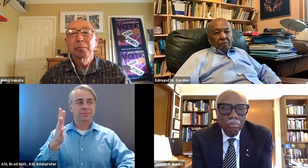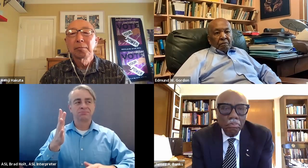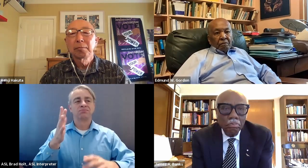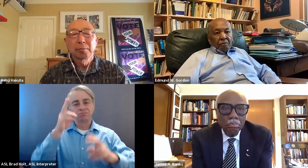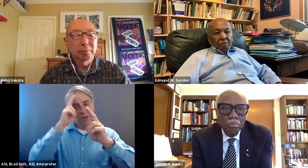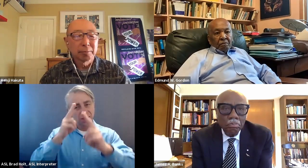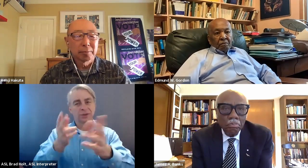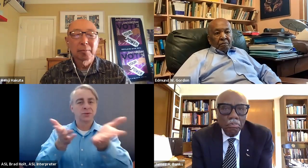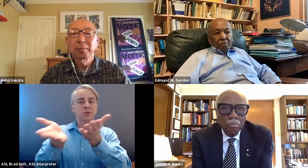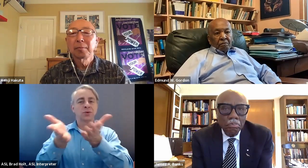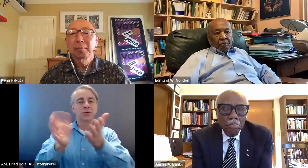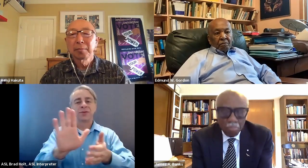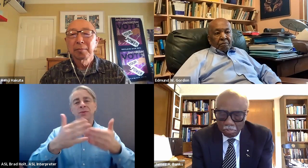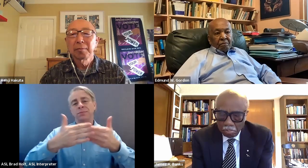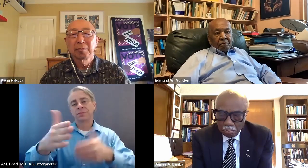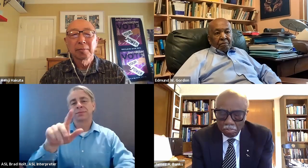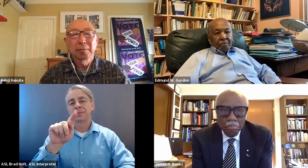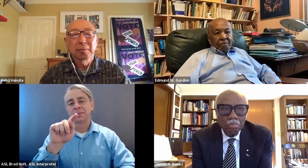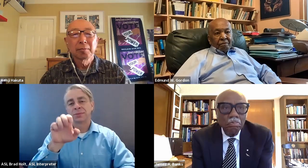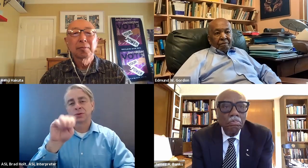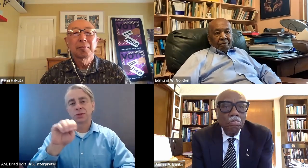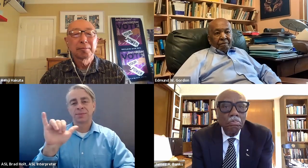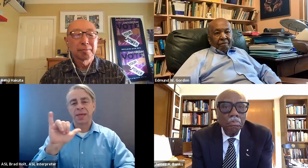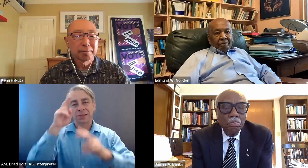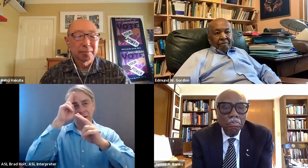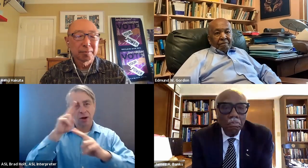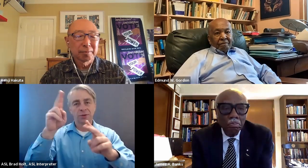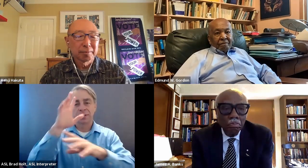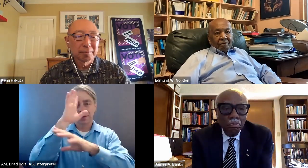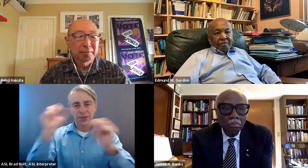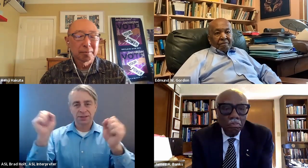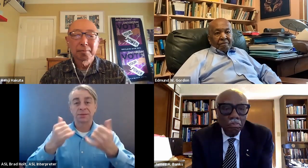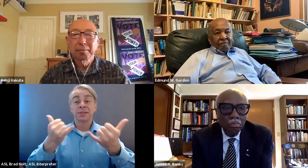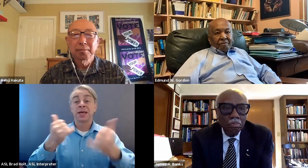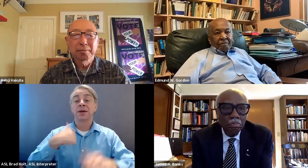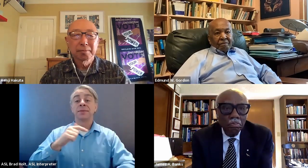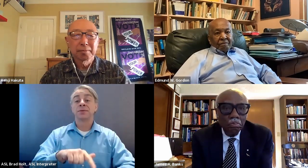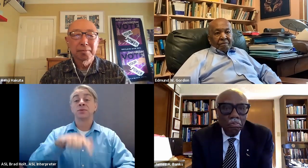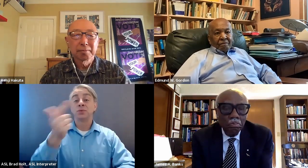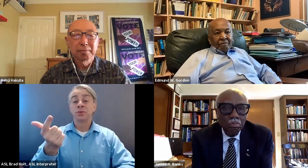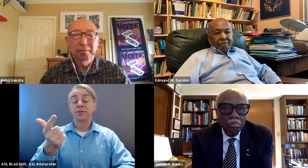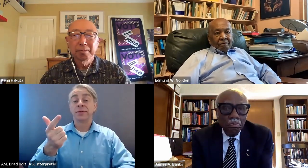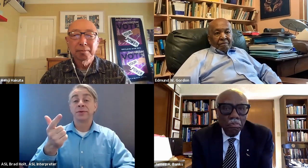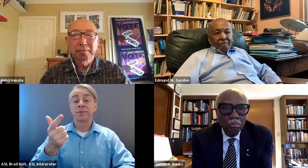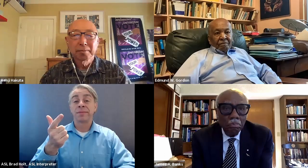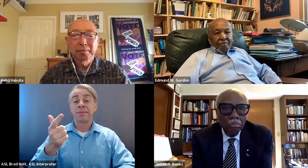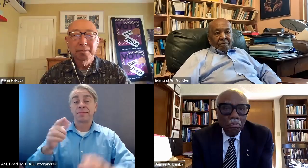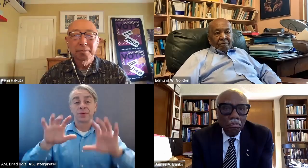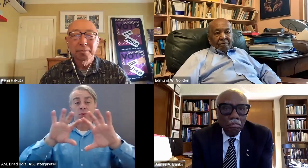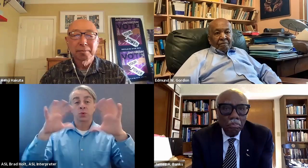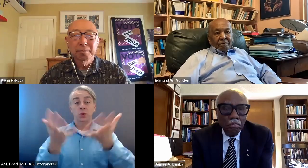as honorary president. And I want to turn this over to our group